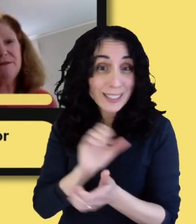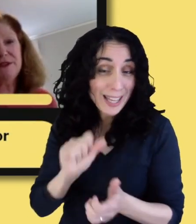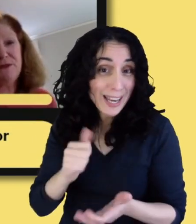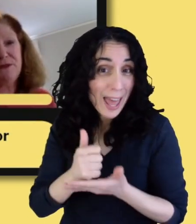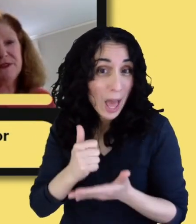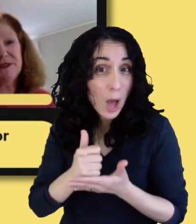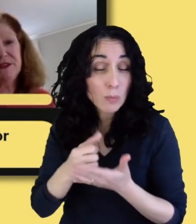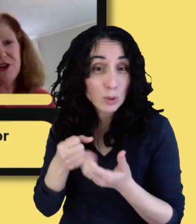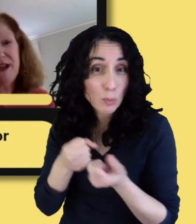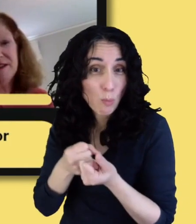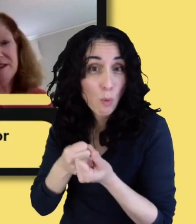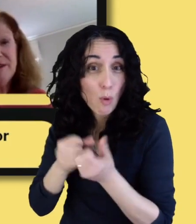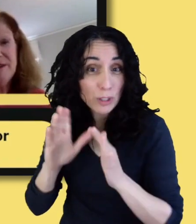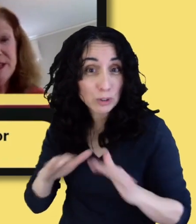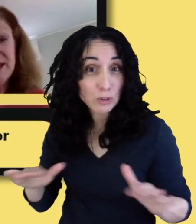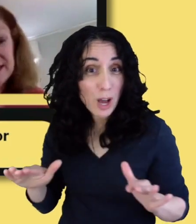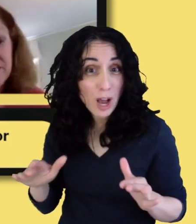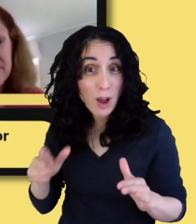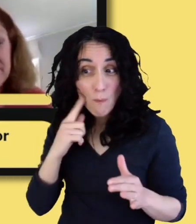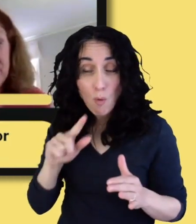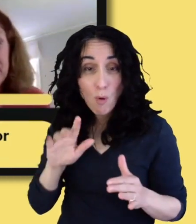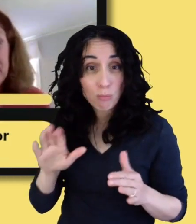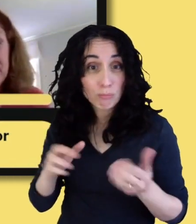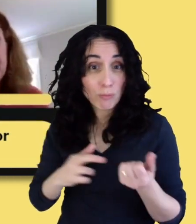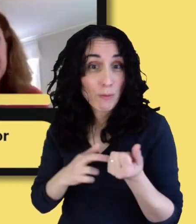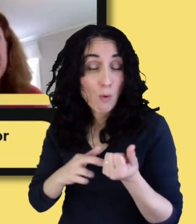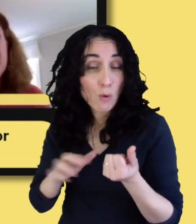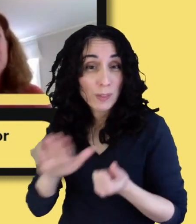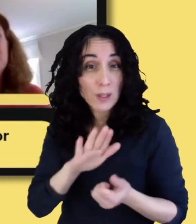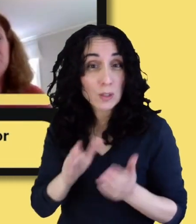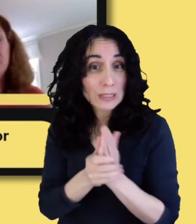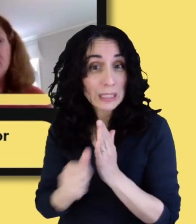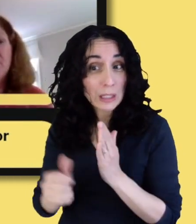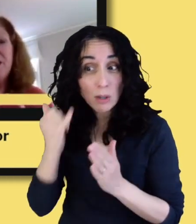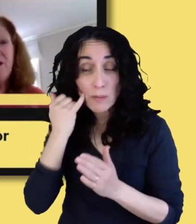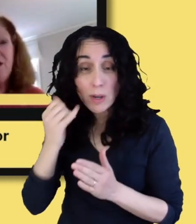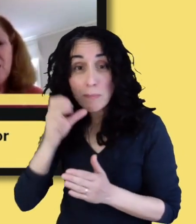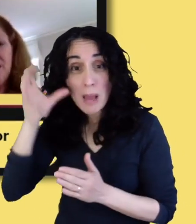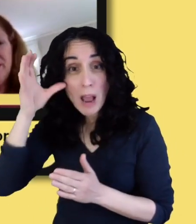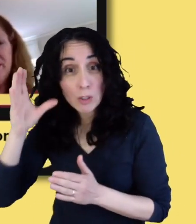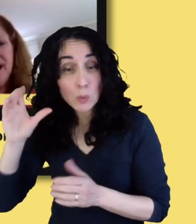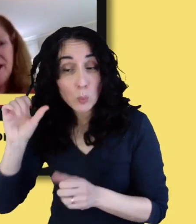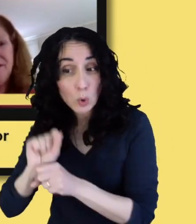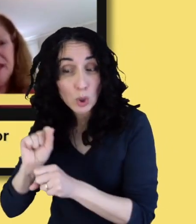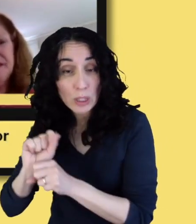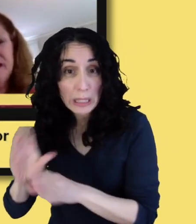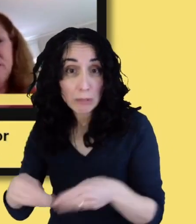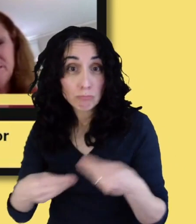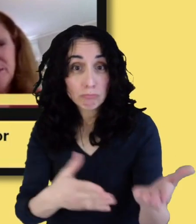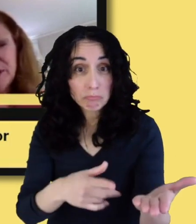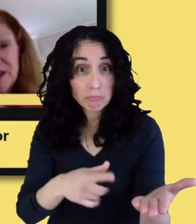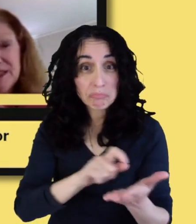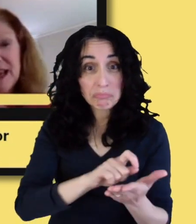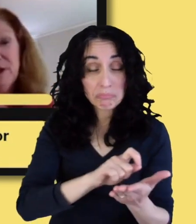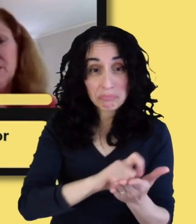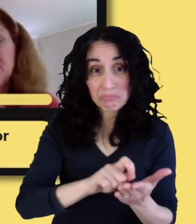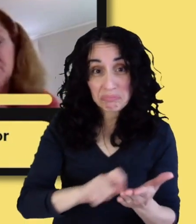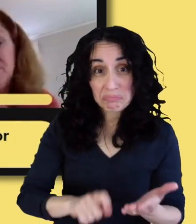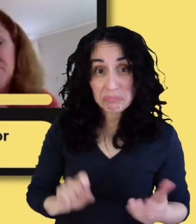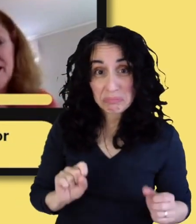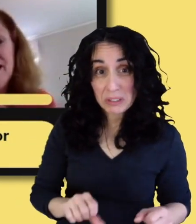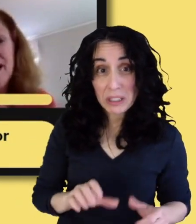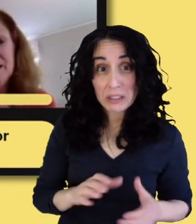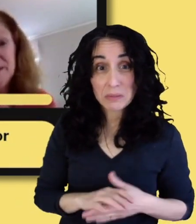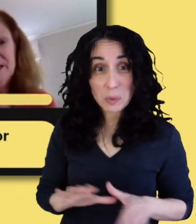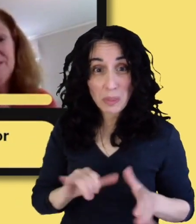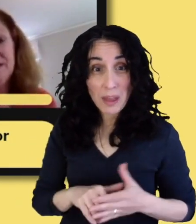can help support the child in reinforcing a skill that they're working on. So there are a myriad of things that you can purchase, and you can do